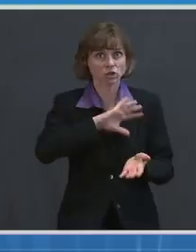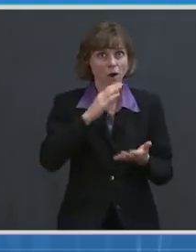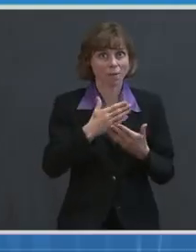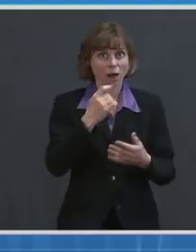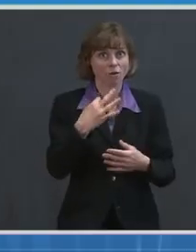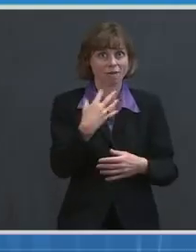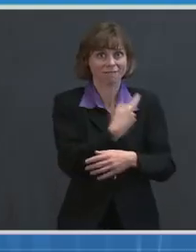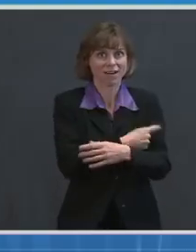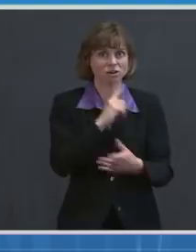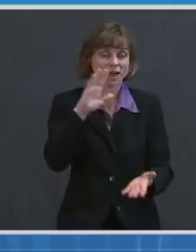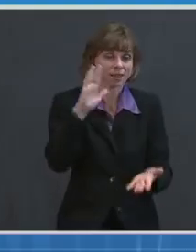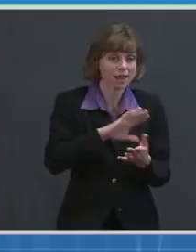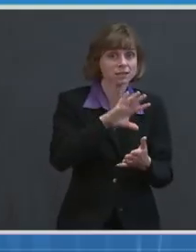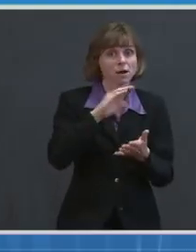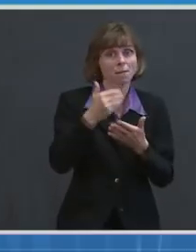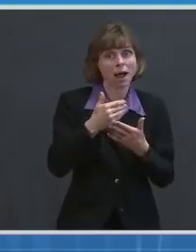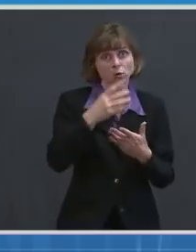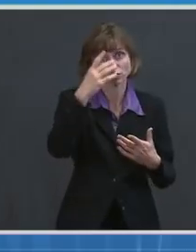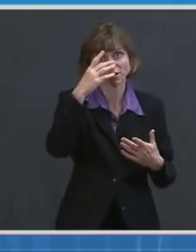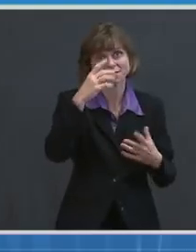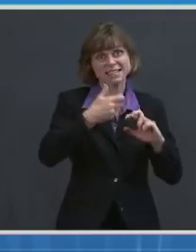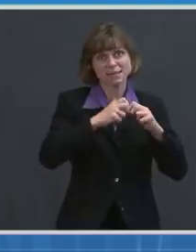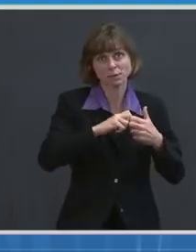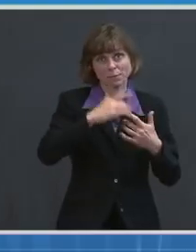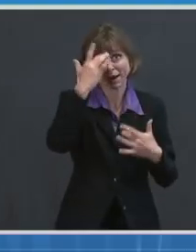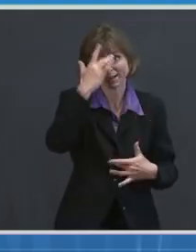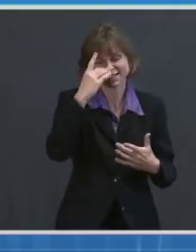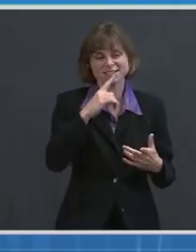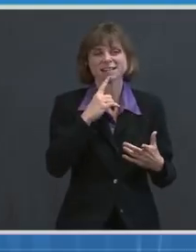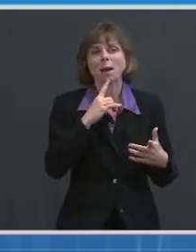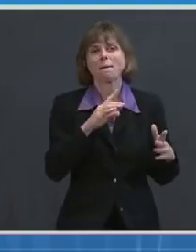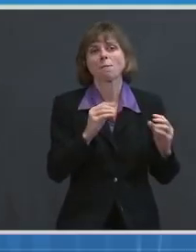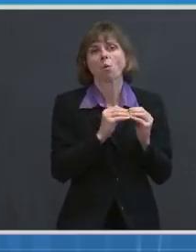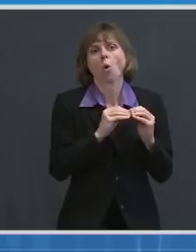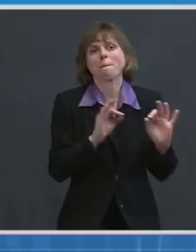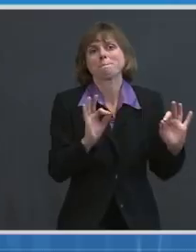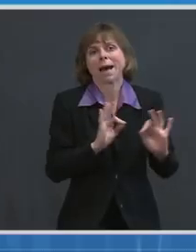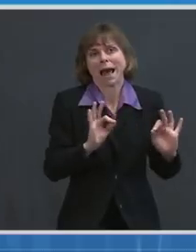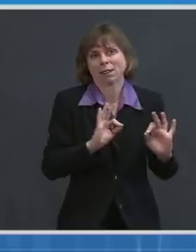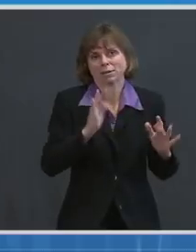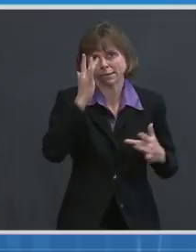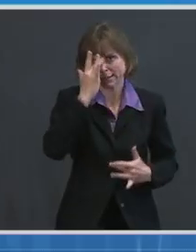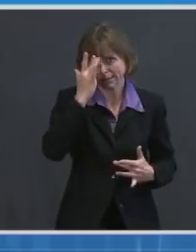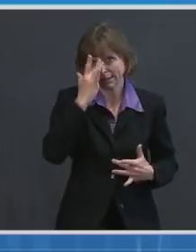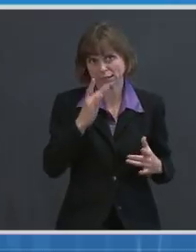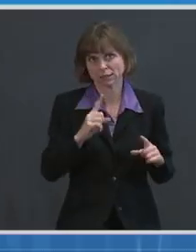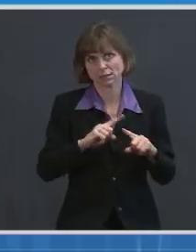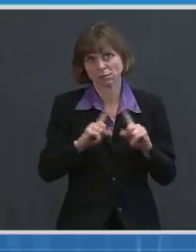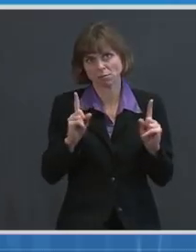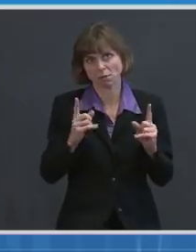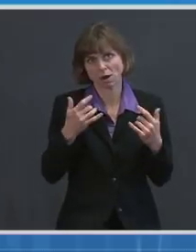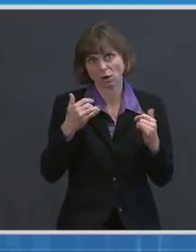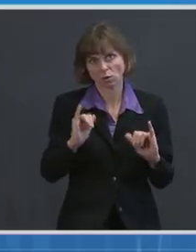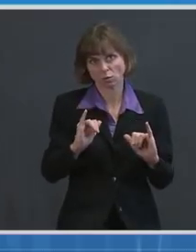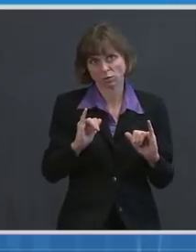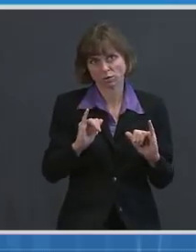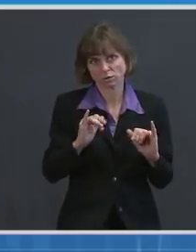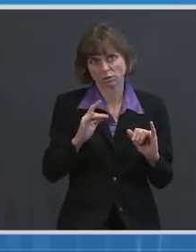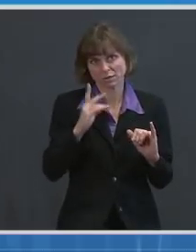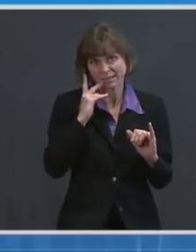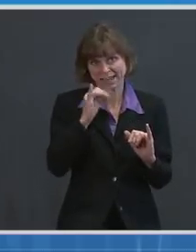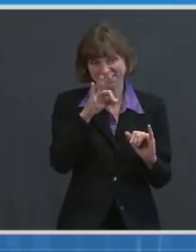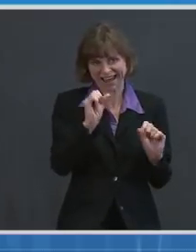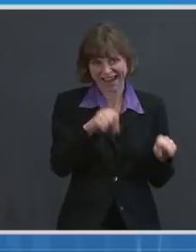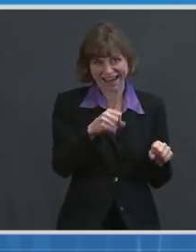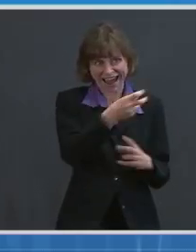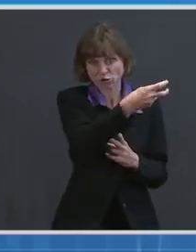of disease, lesser symptomatic disease, milder disease. However, we're still waiting for data to emerge about whether they could